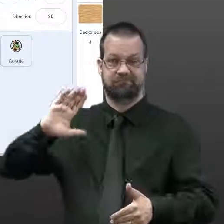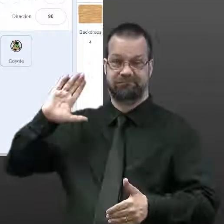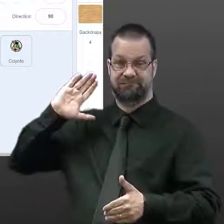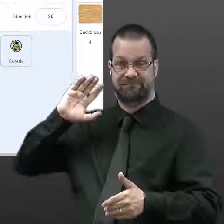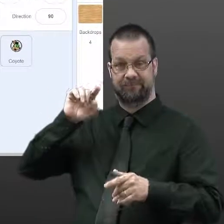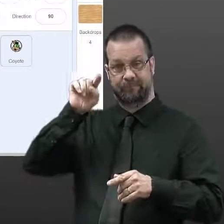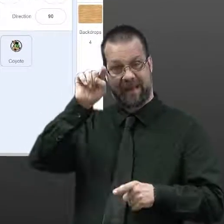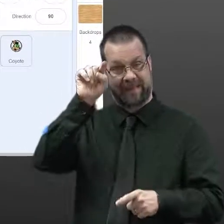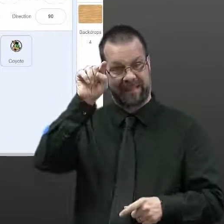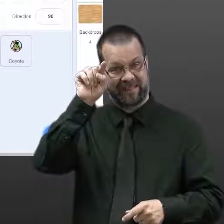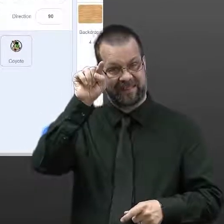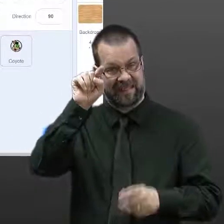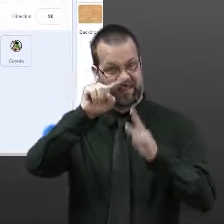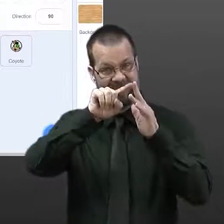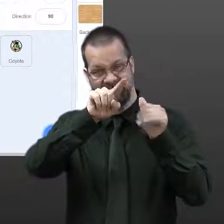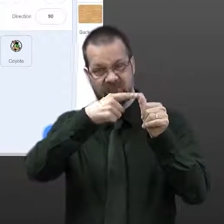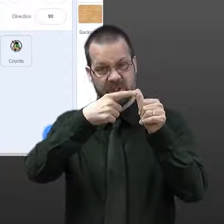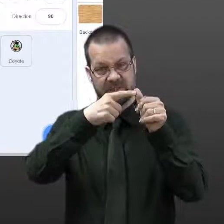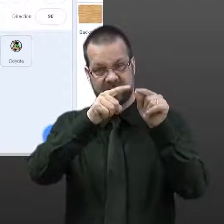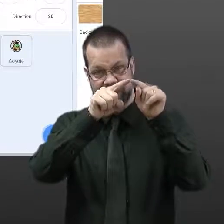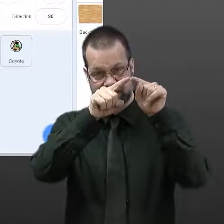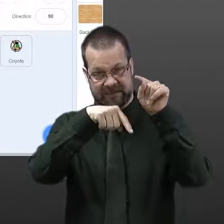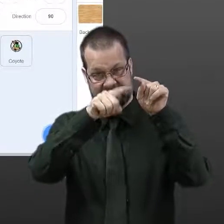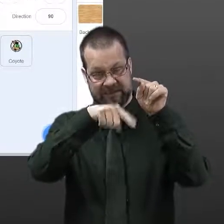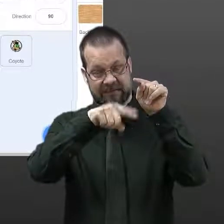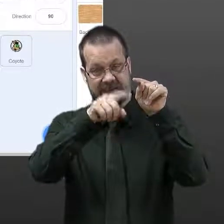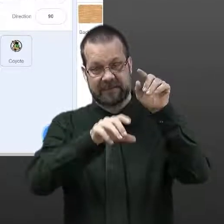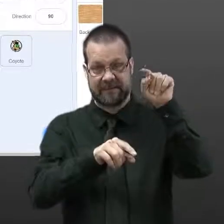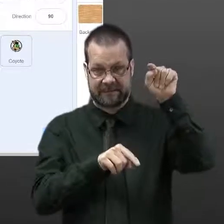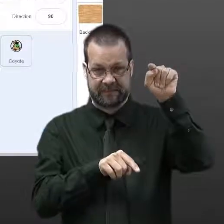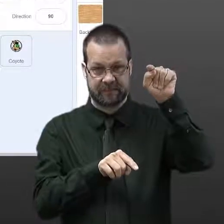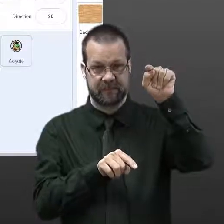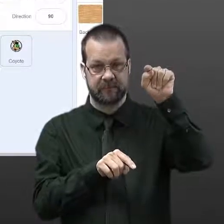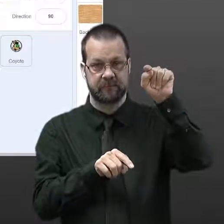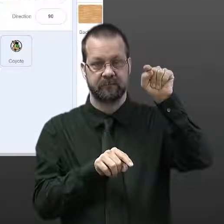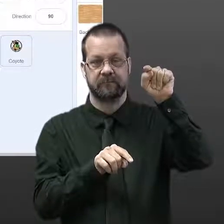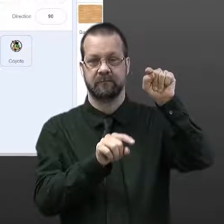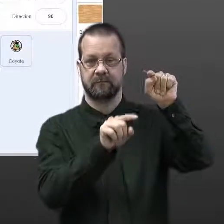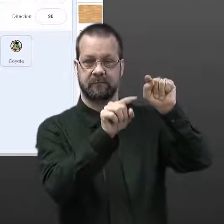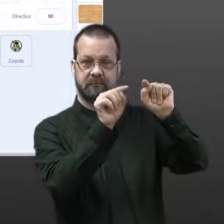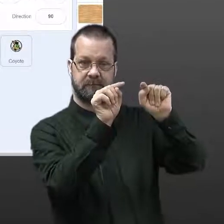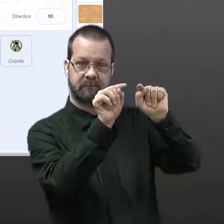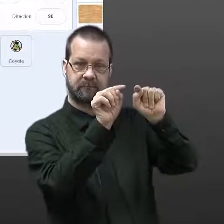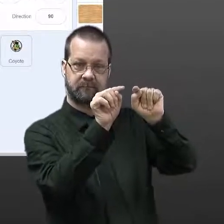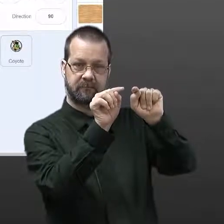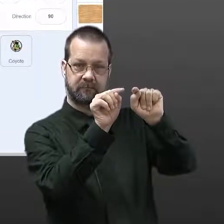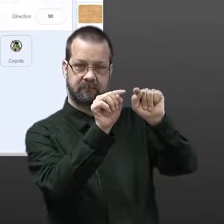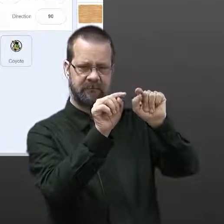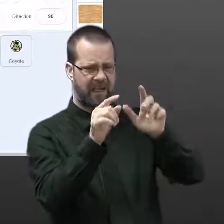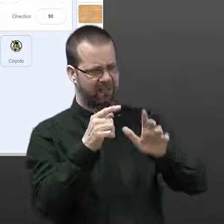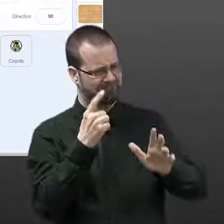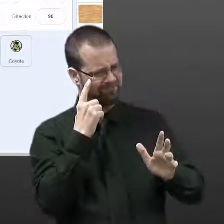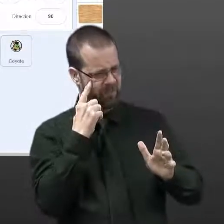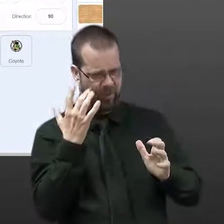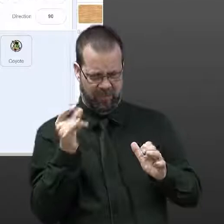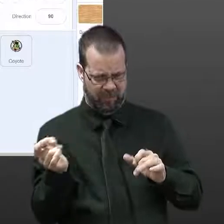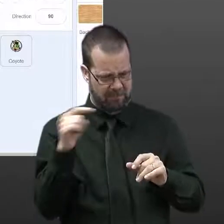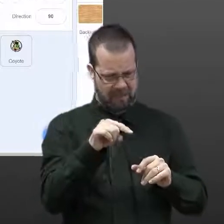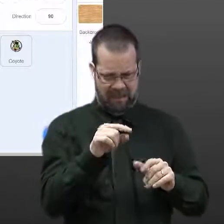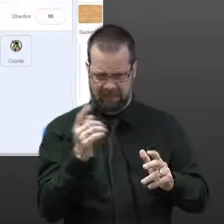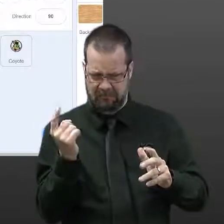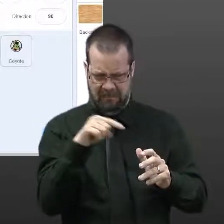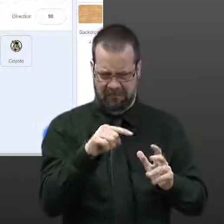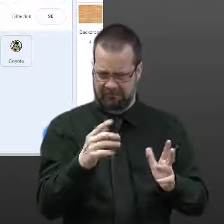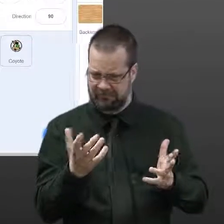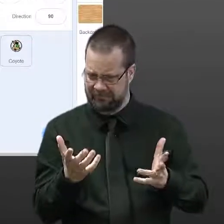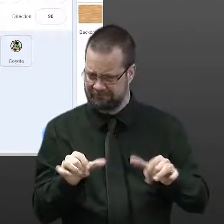should have done up here in the very first script that we made. We are going to put I was wondering why it wasn't